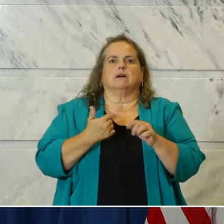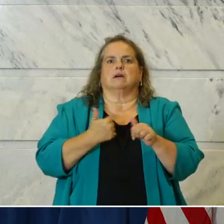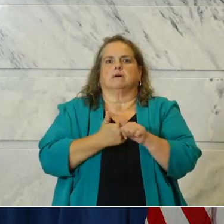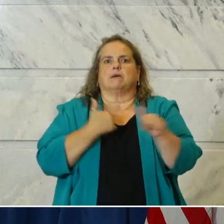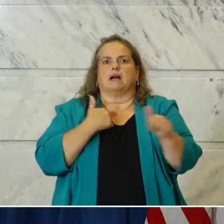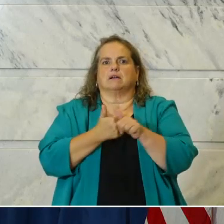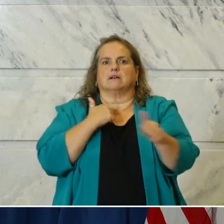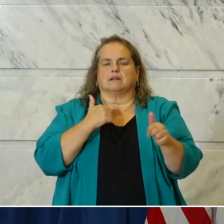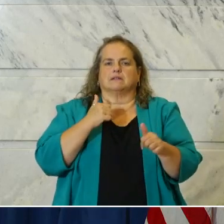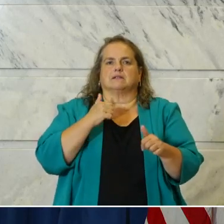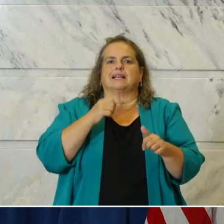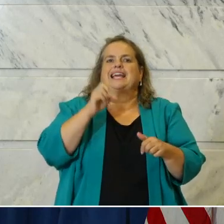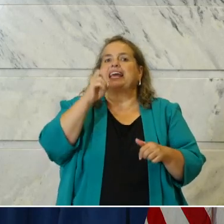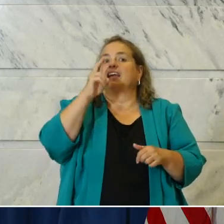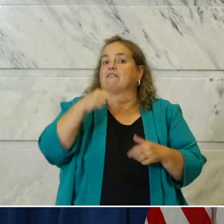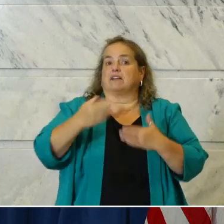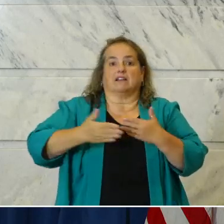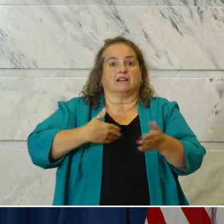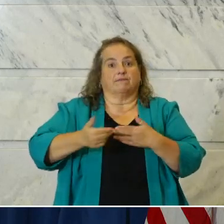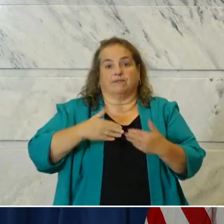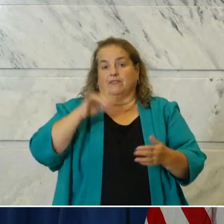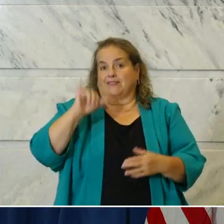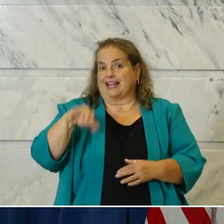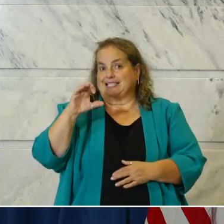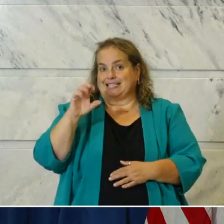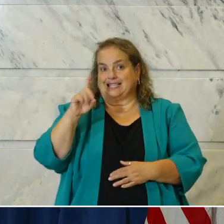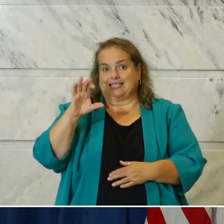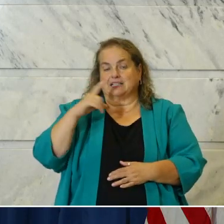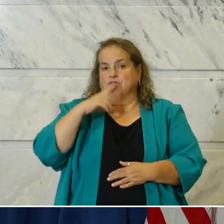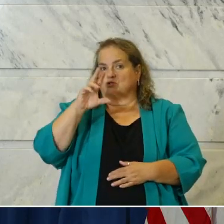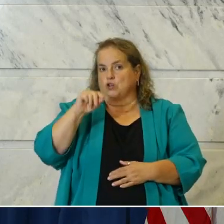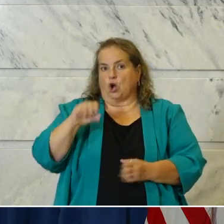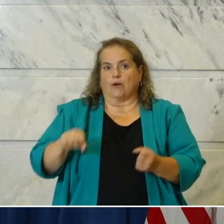going to say no evictions through the end of the year. Stu?